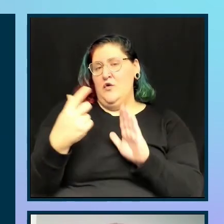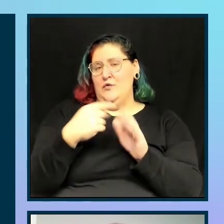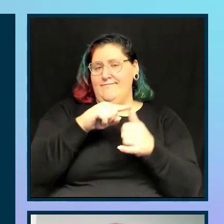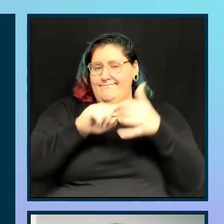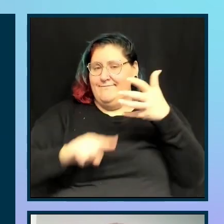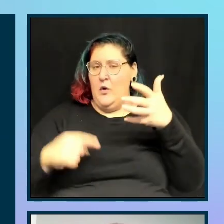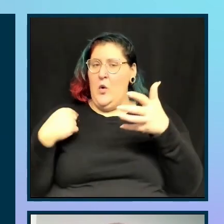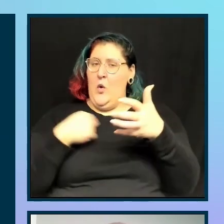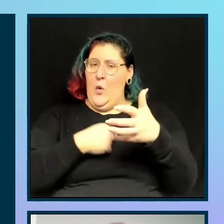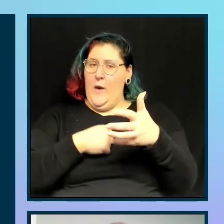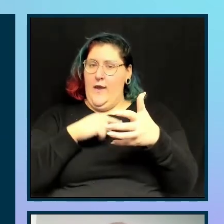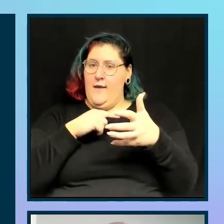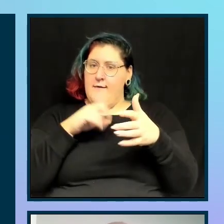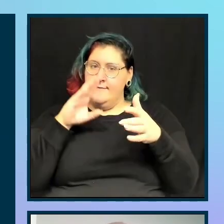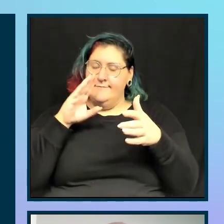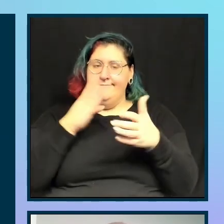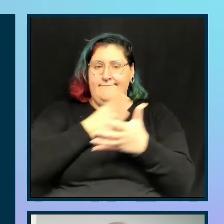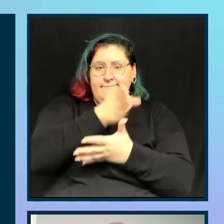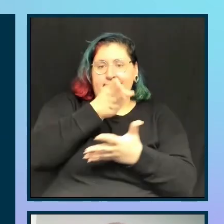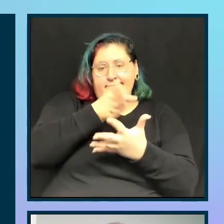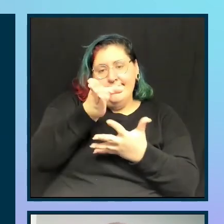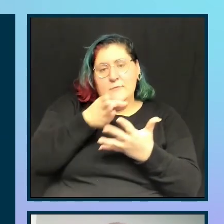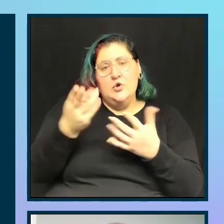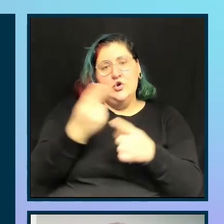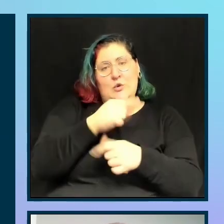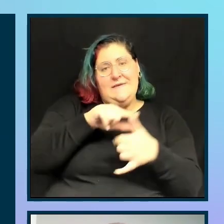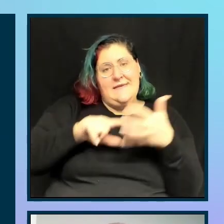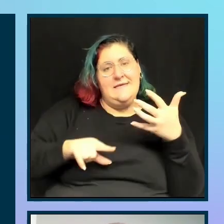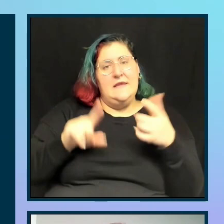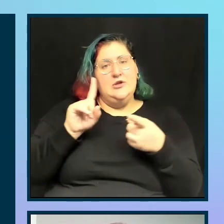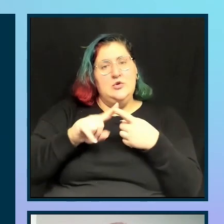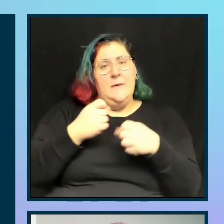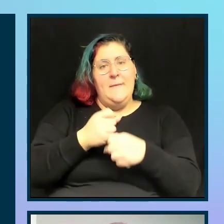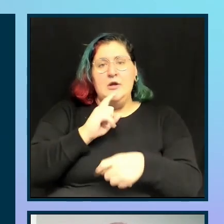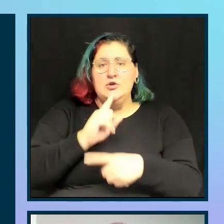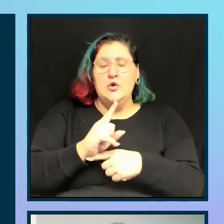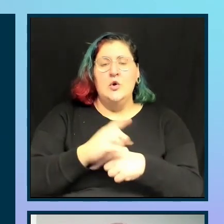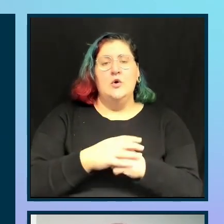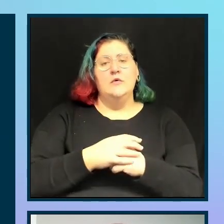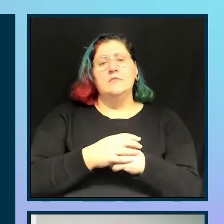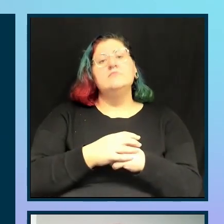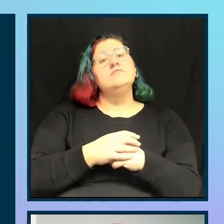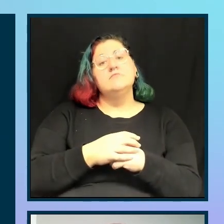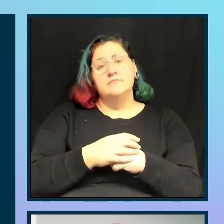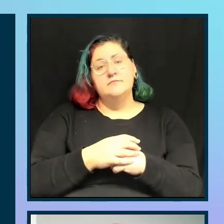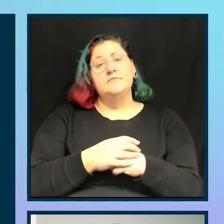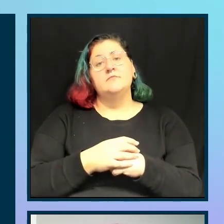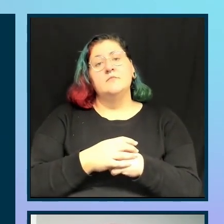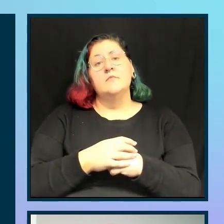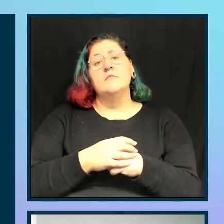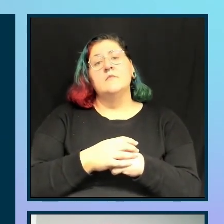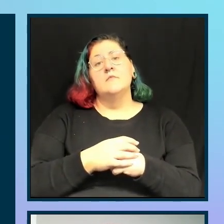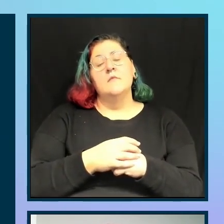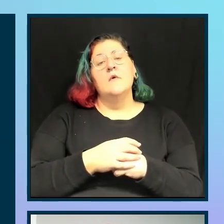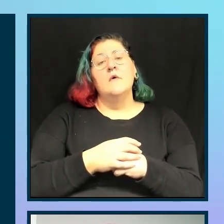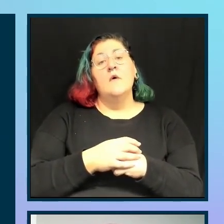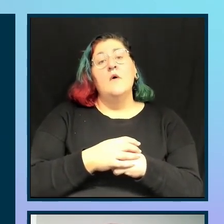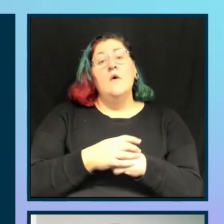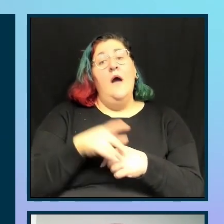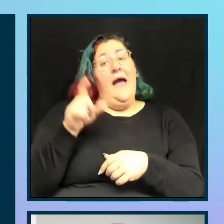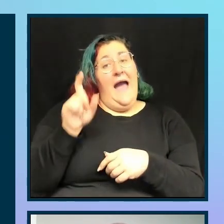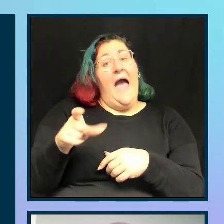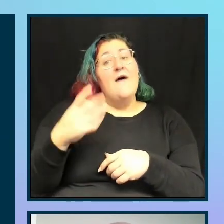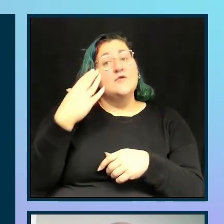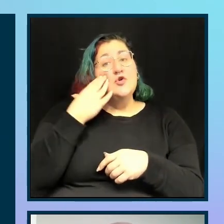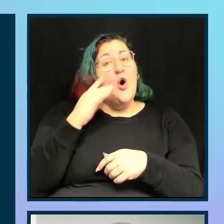the illustration with some of the points where we put in automation into our workflows. One is we have to know our